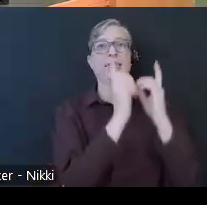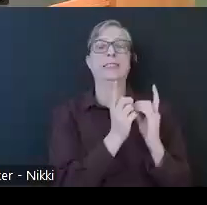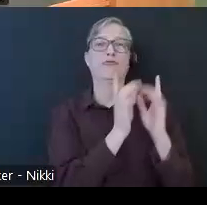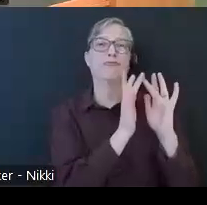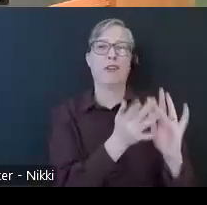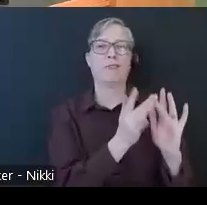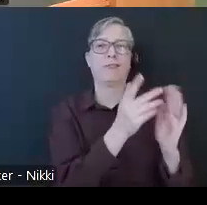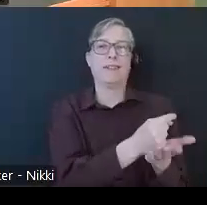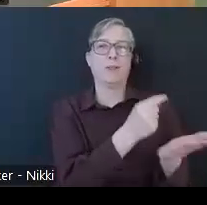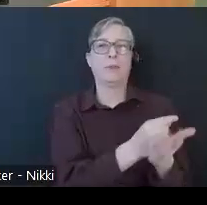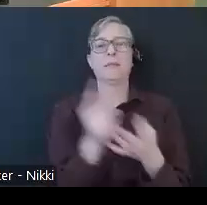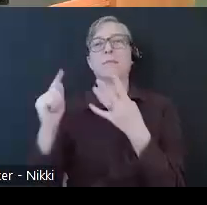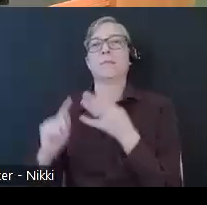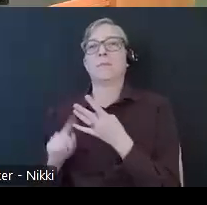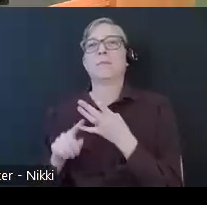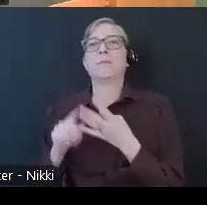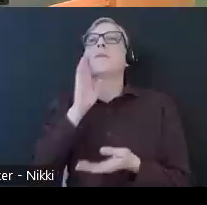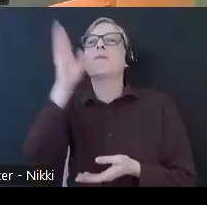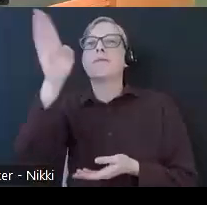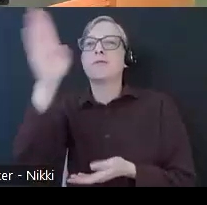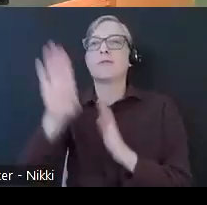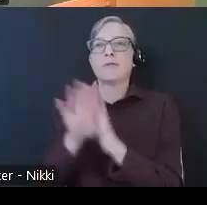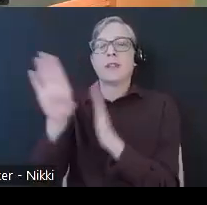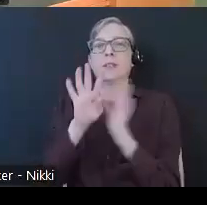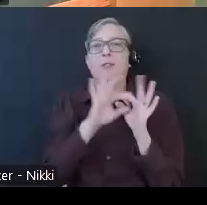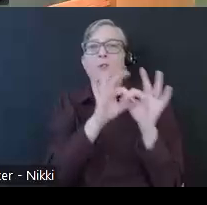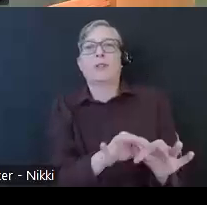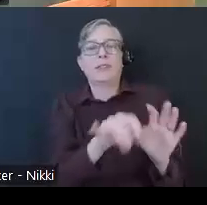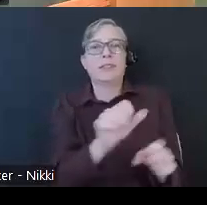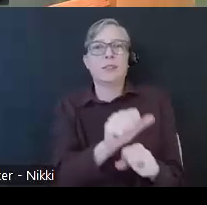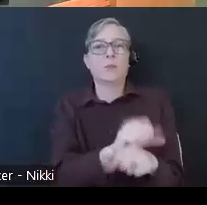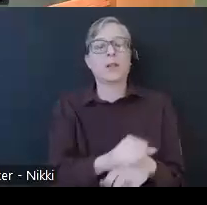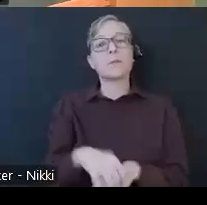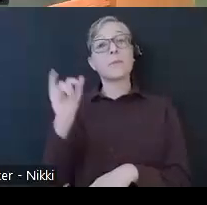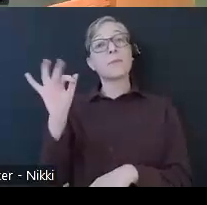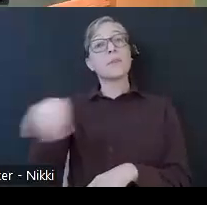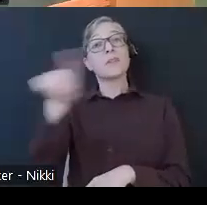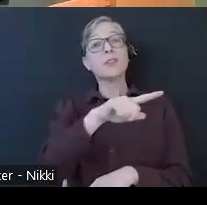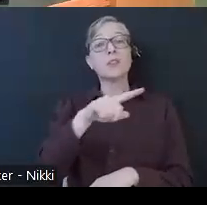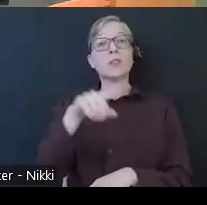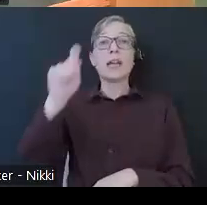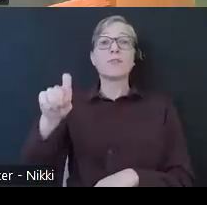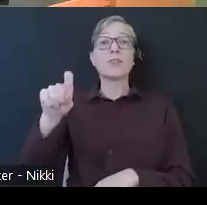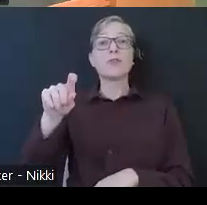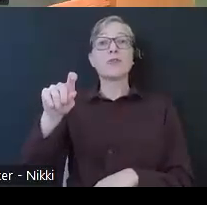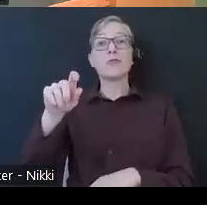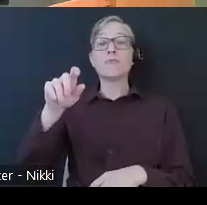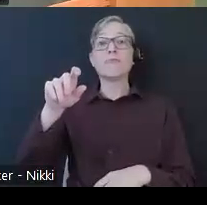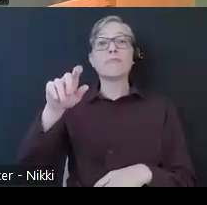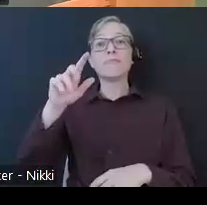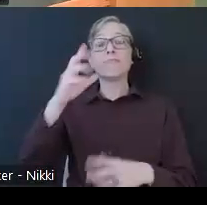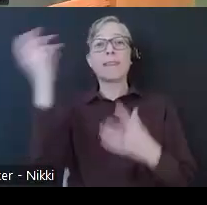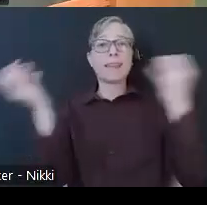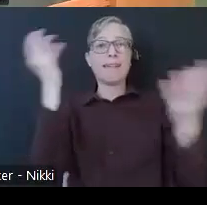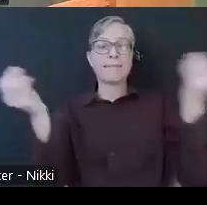digital health and steps needed to advance the scientific field. If people need to leave earlier, I'm not offended, not a problem. I'll also be